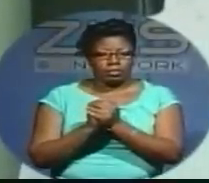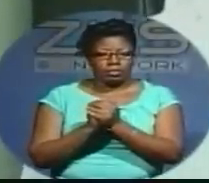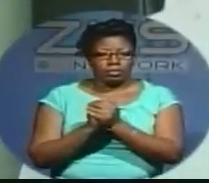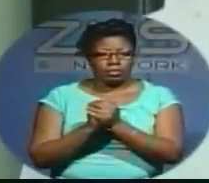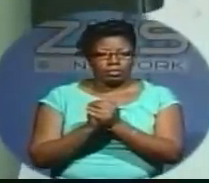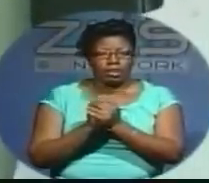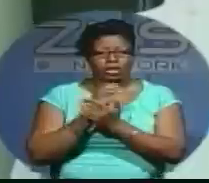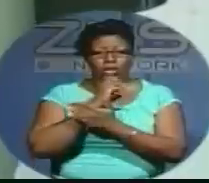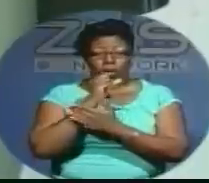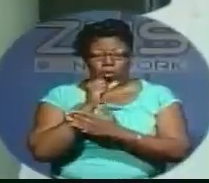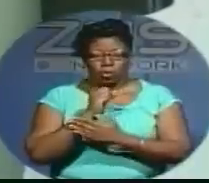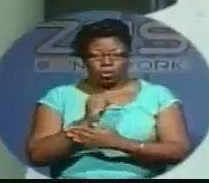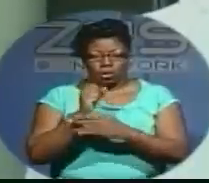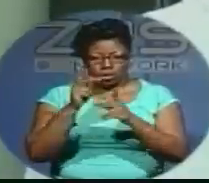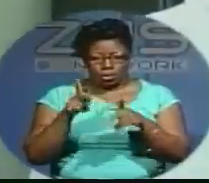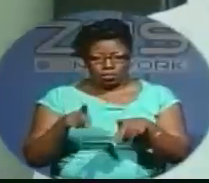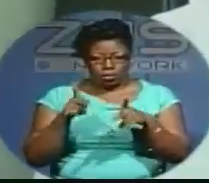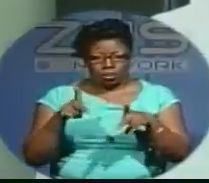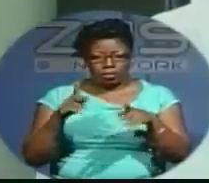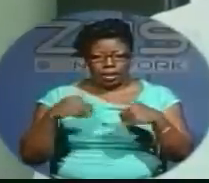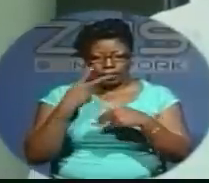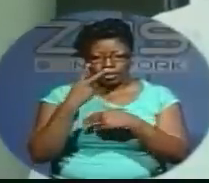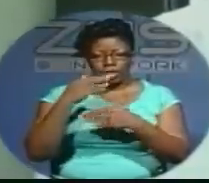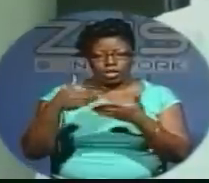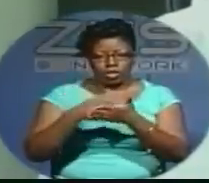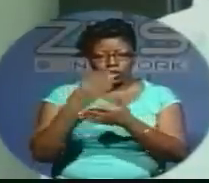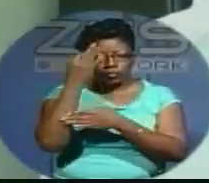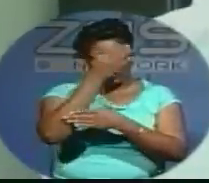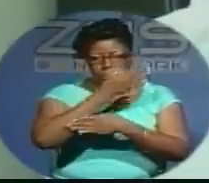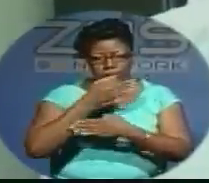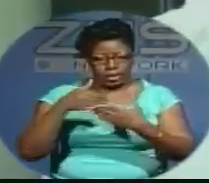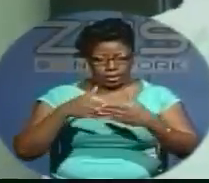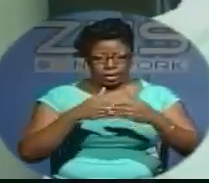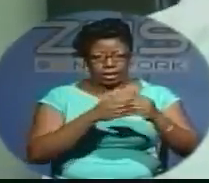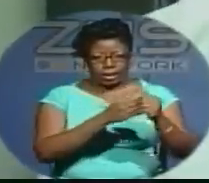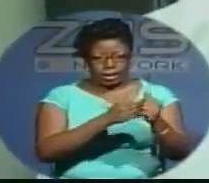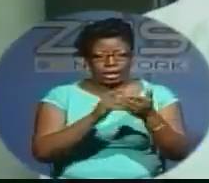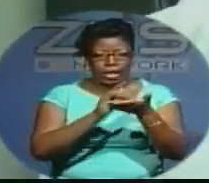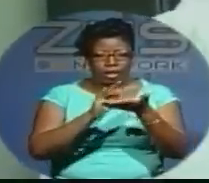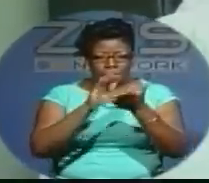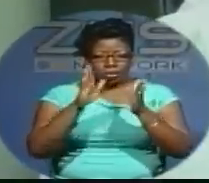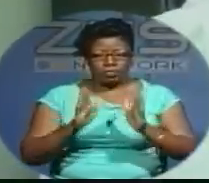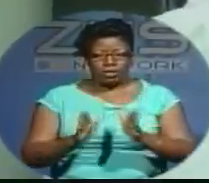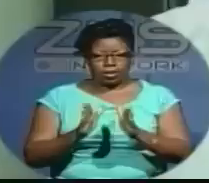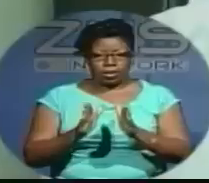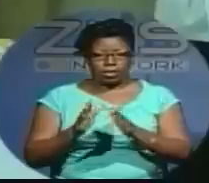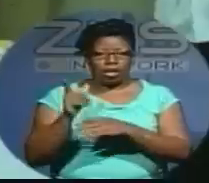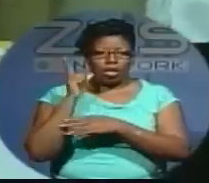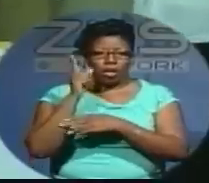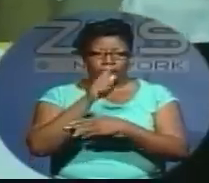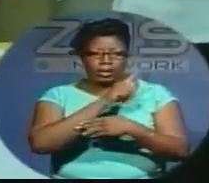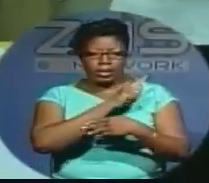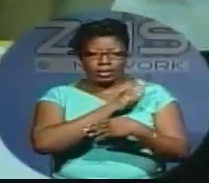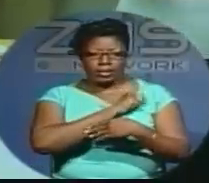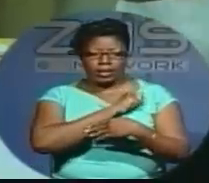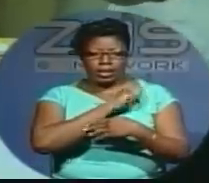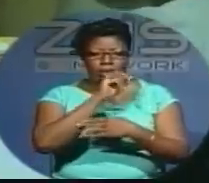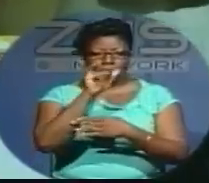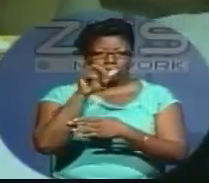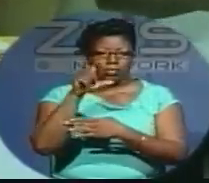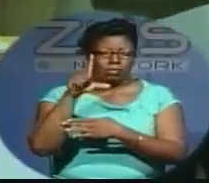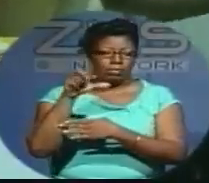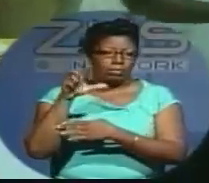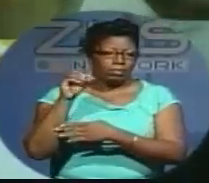are very happy to see new faces. That's lead pharmacist at the South Beach Community Health Center, Londa Taylor, extolling the difference